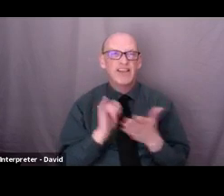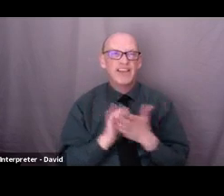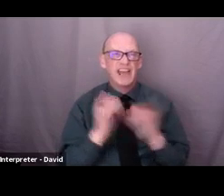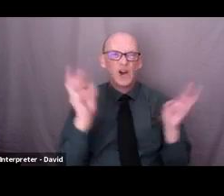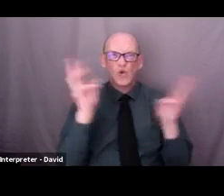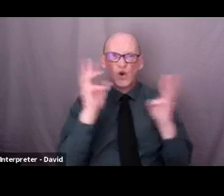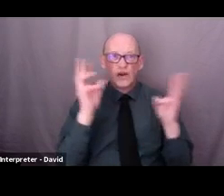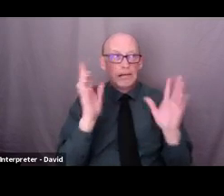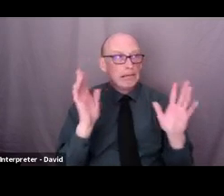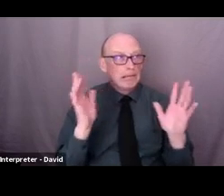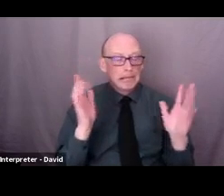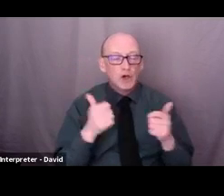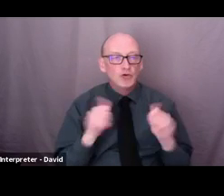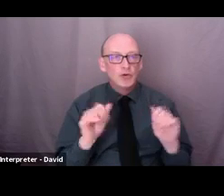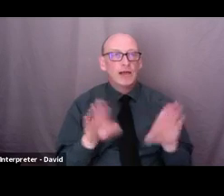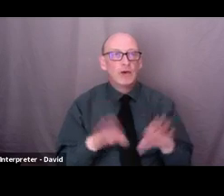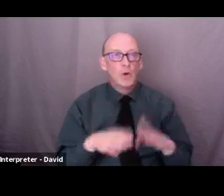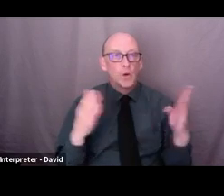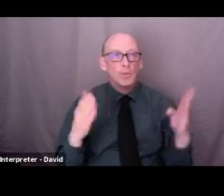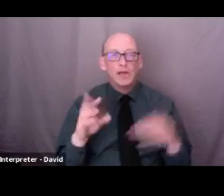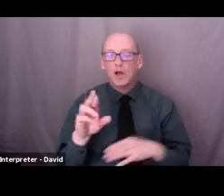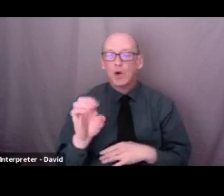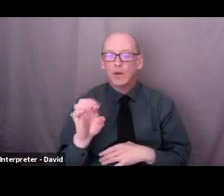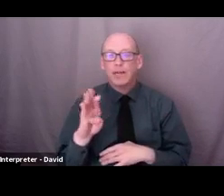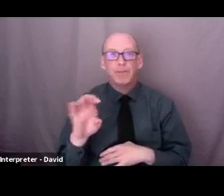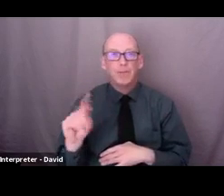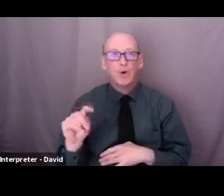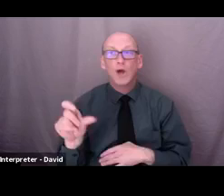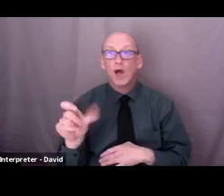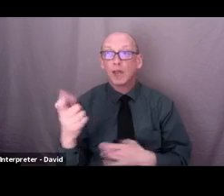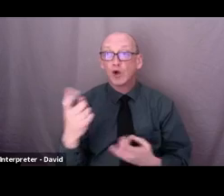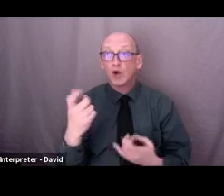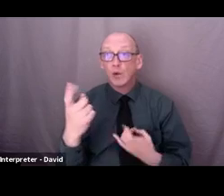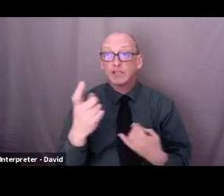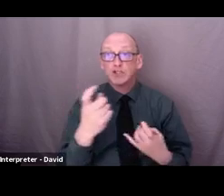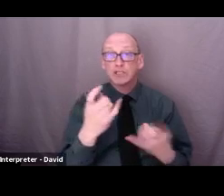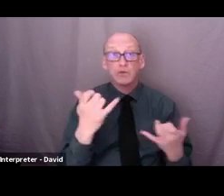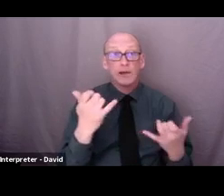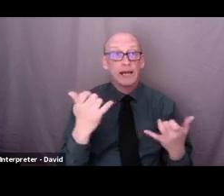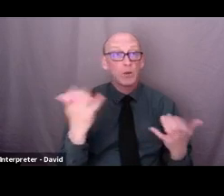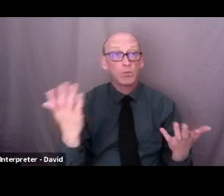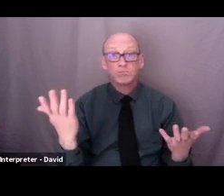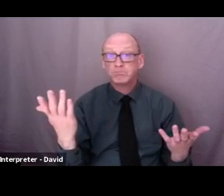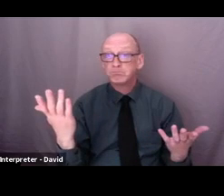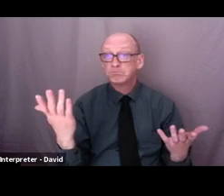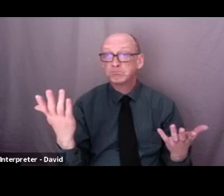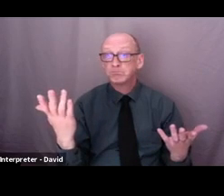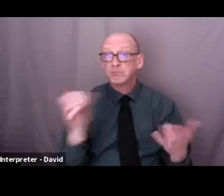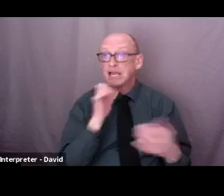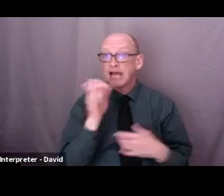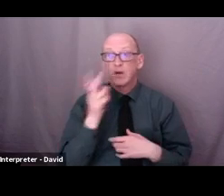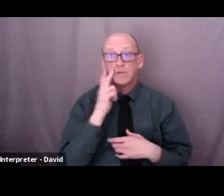they're trying to reopen and reboot. Are there any other questions at this point? I'm not